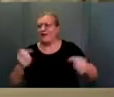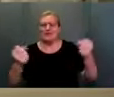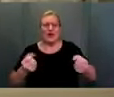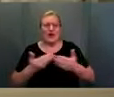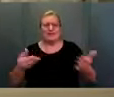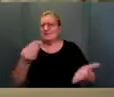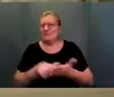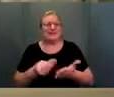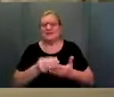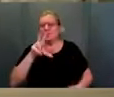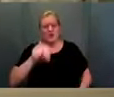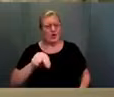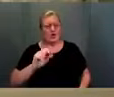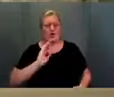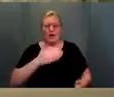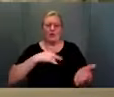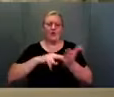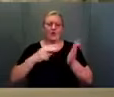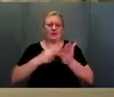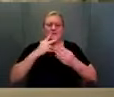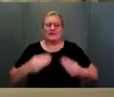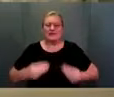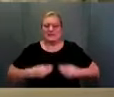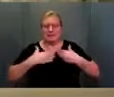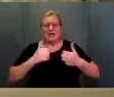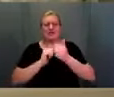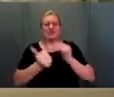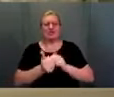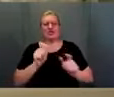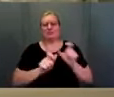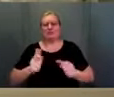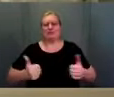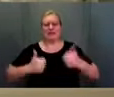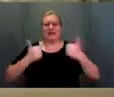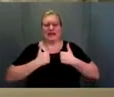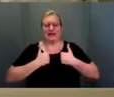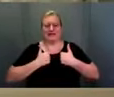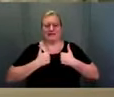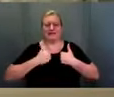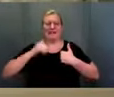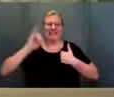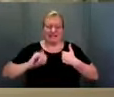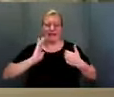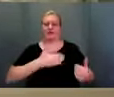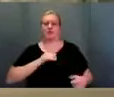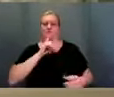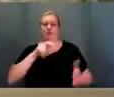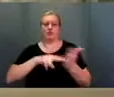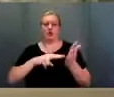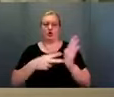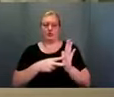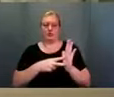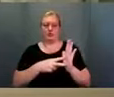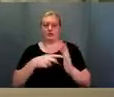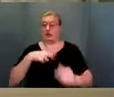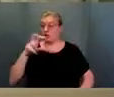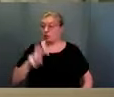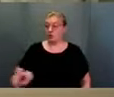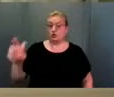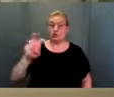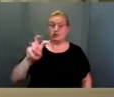main purpose is to inspire and change people's lives. That's our true purpose. Every time I go on tour, there are 17